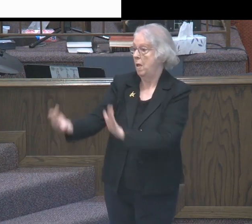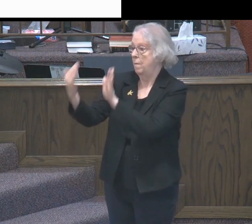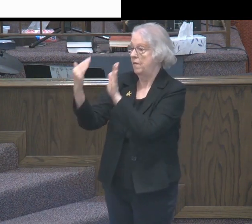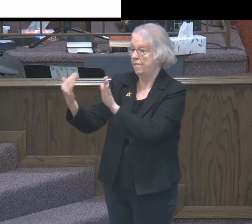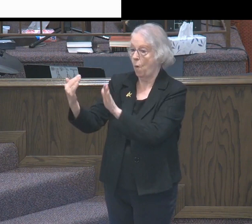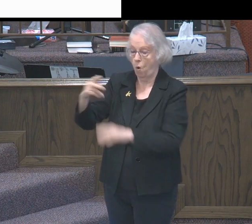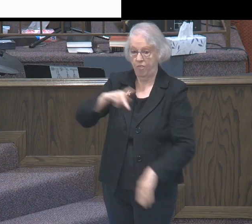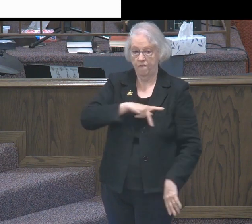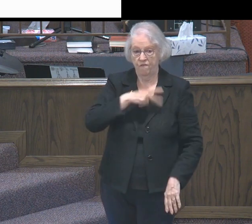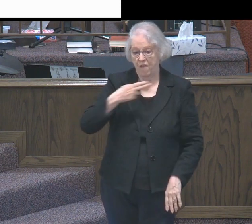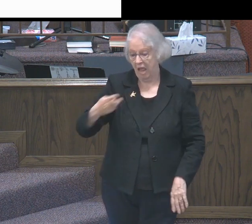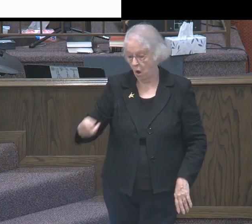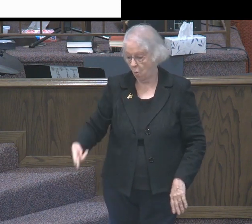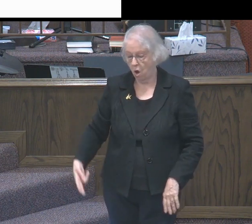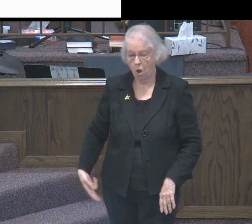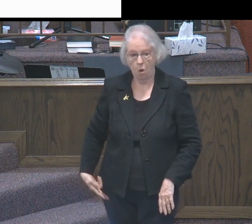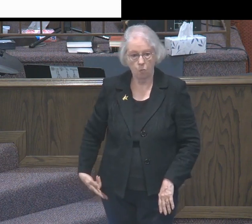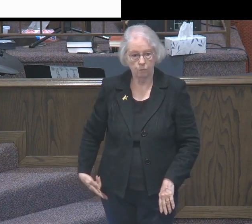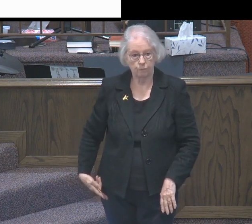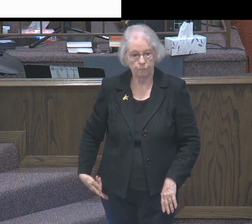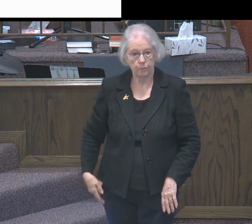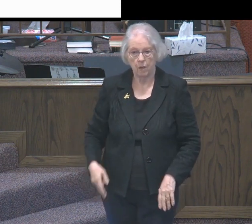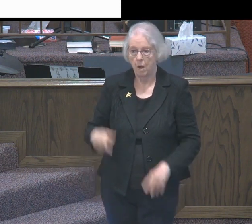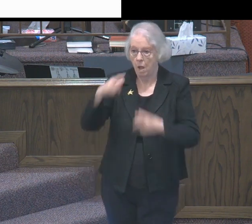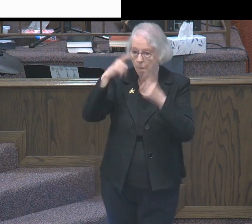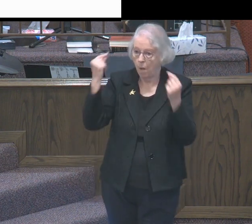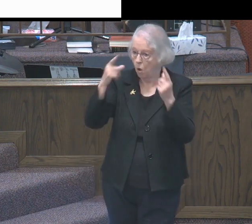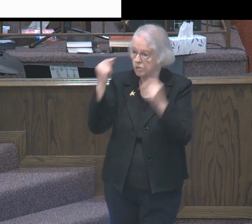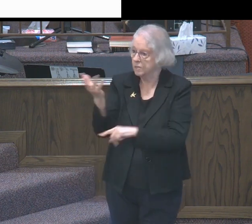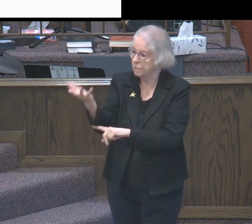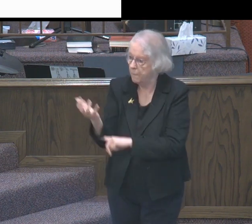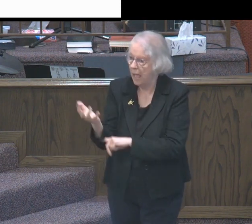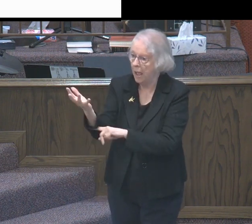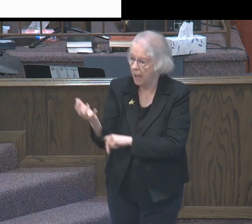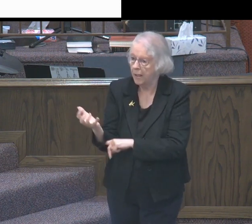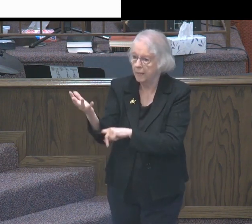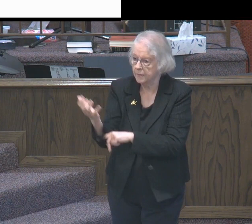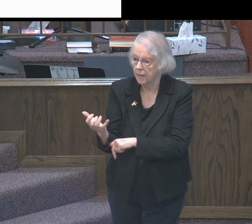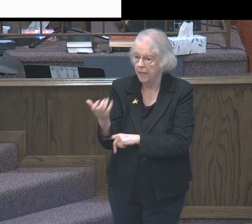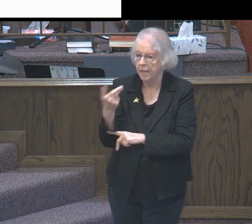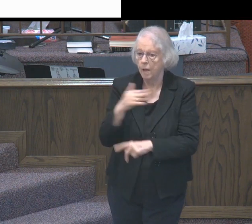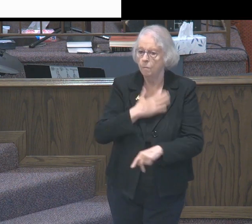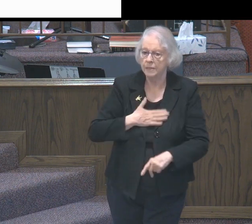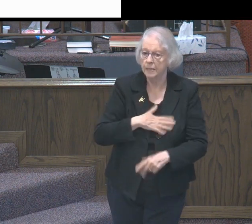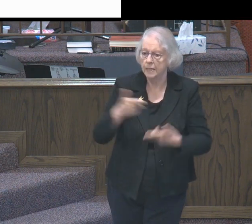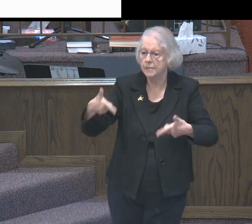king after king did what was not right in the eyes of the Lord.